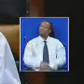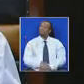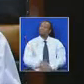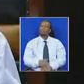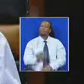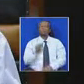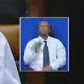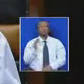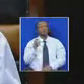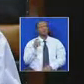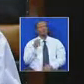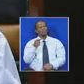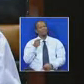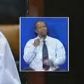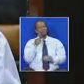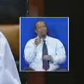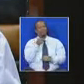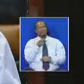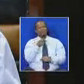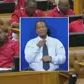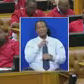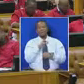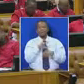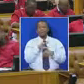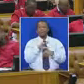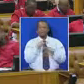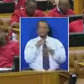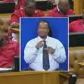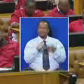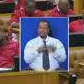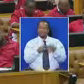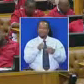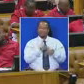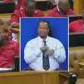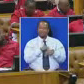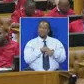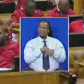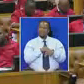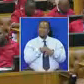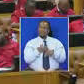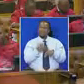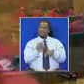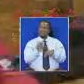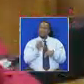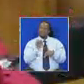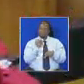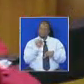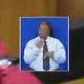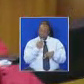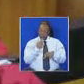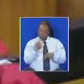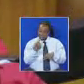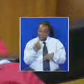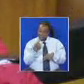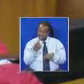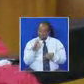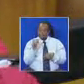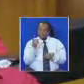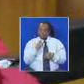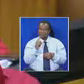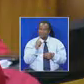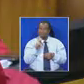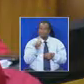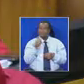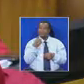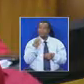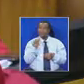The Honorable Member, secondly, is casting aspersions on a member of this House, agreeing that there is